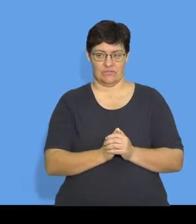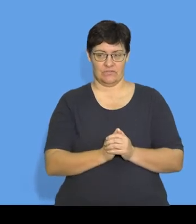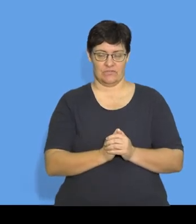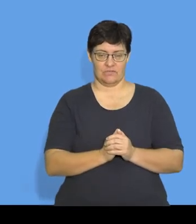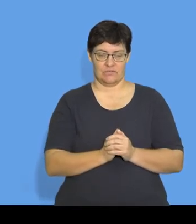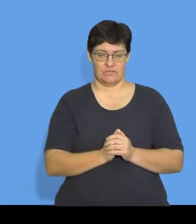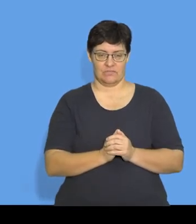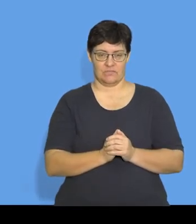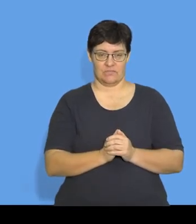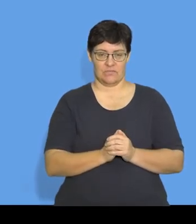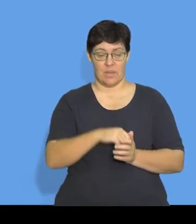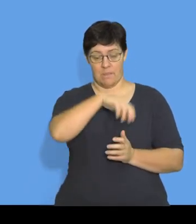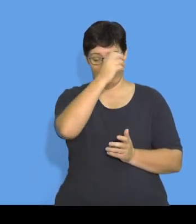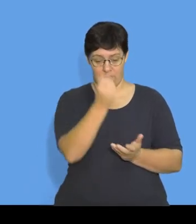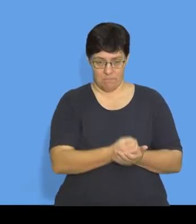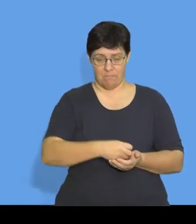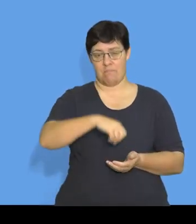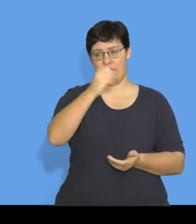during the bounce.